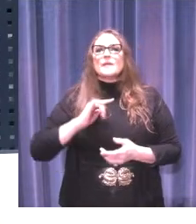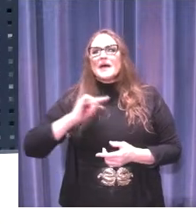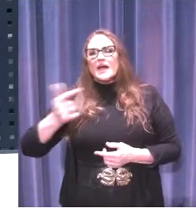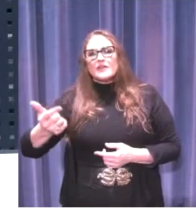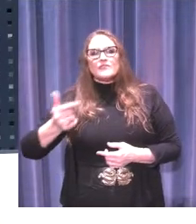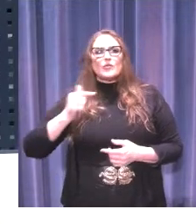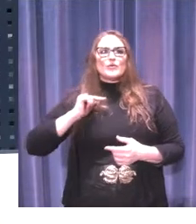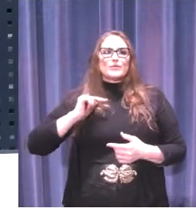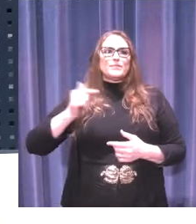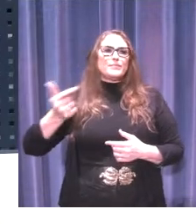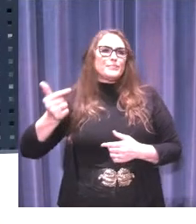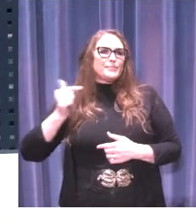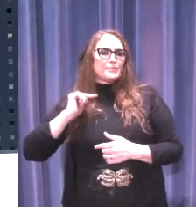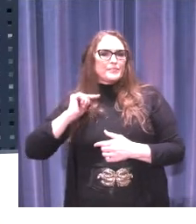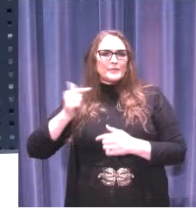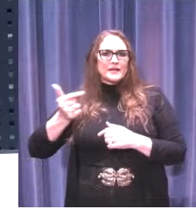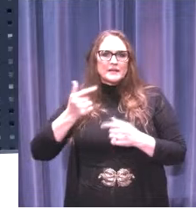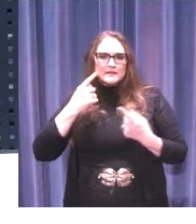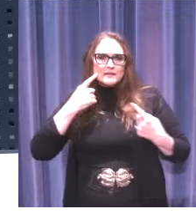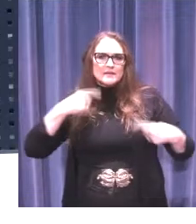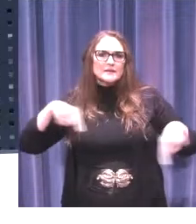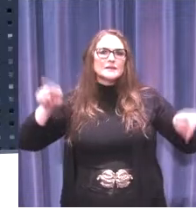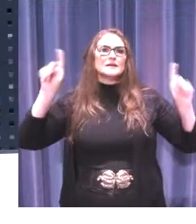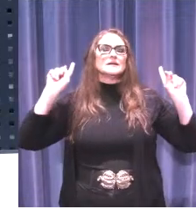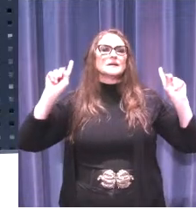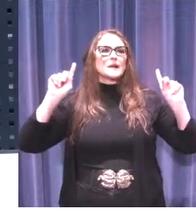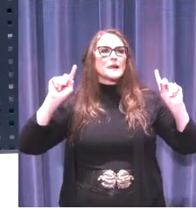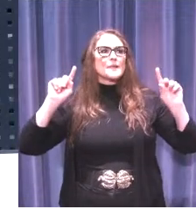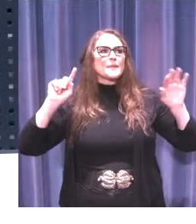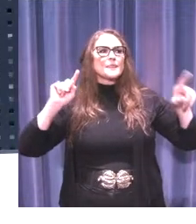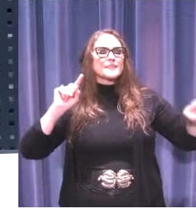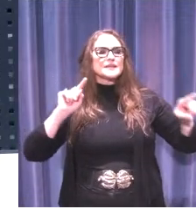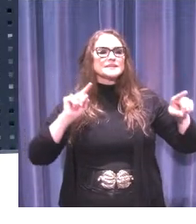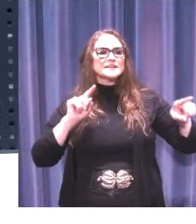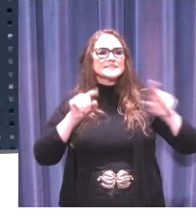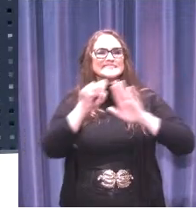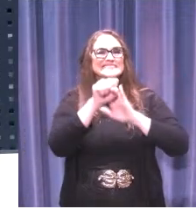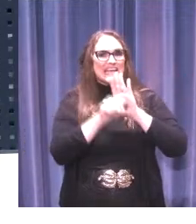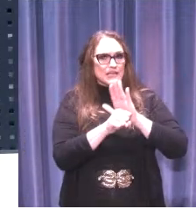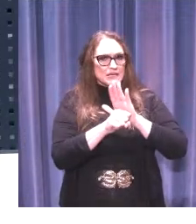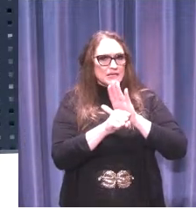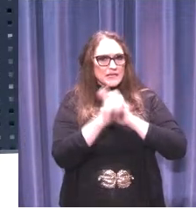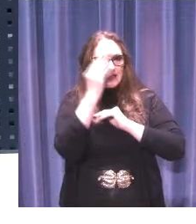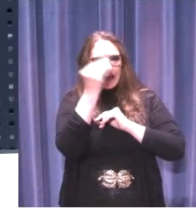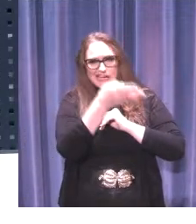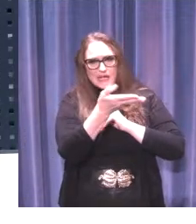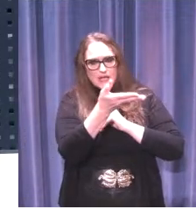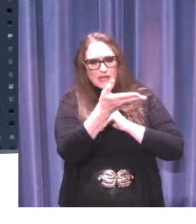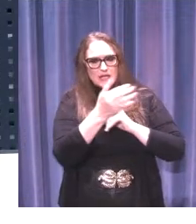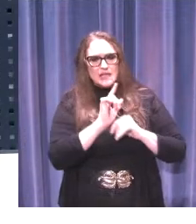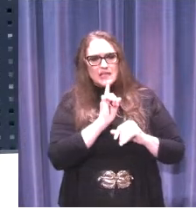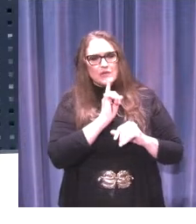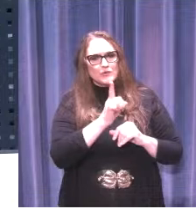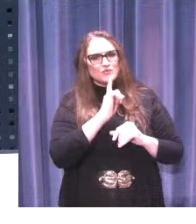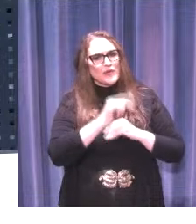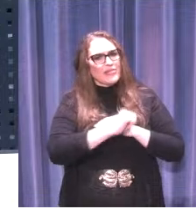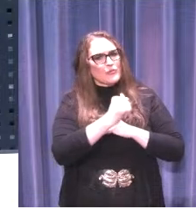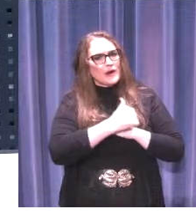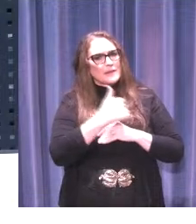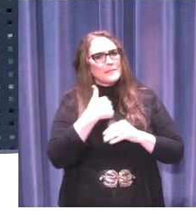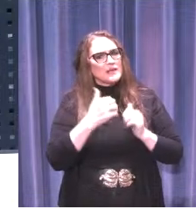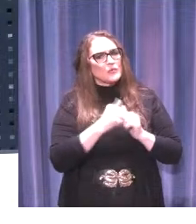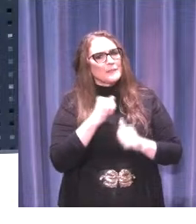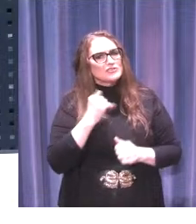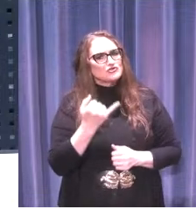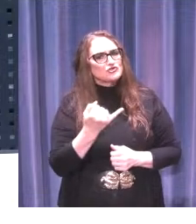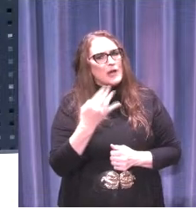forth, and it came to the point where the state guy was really threatening me with my